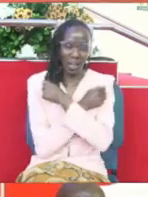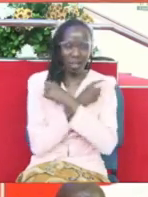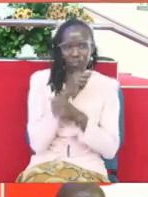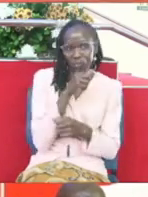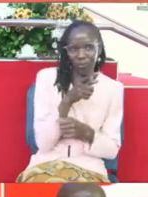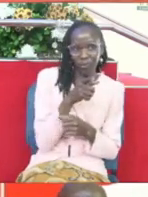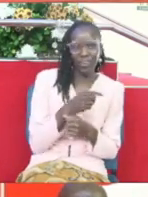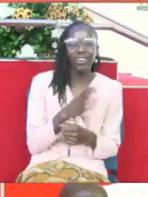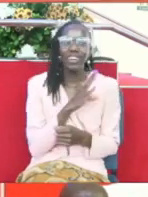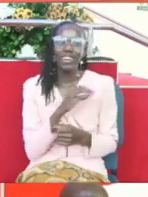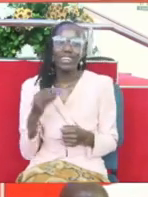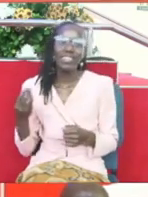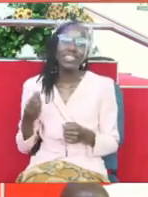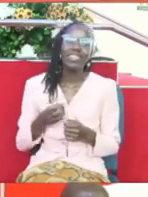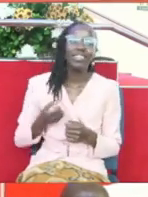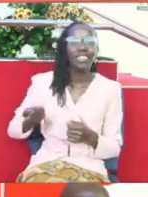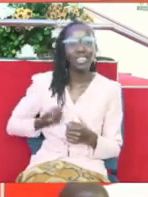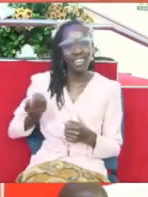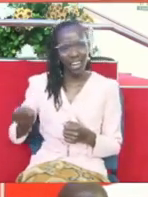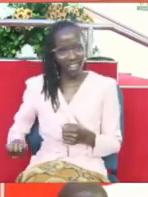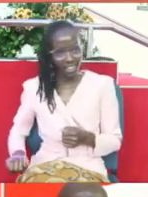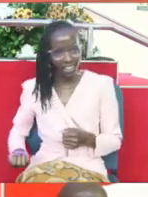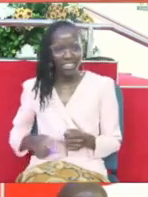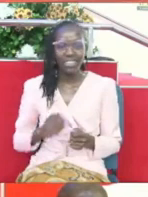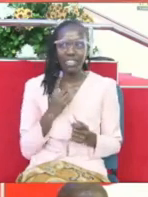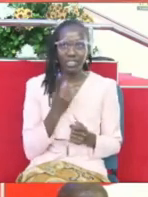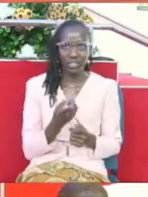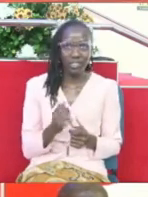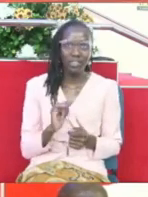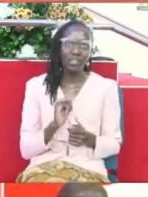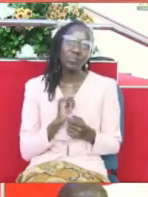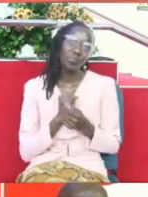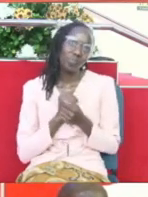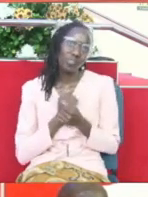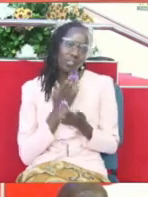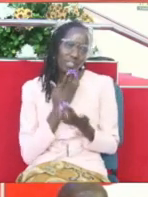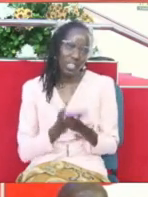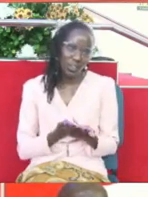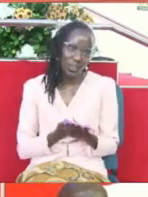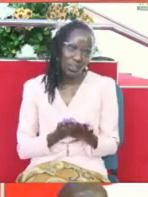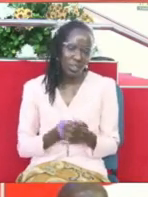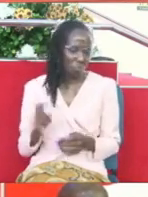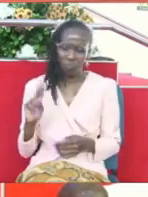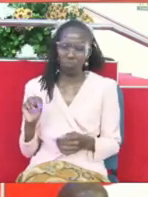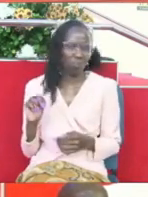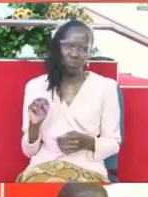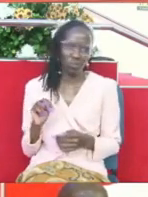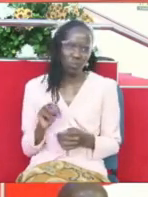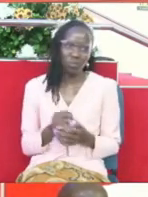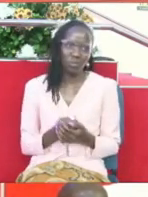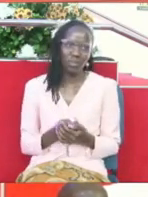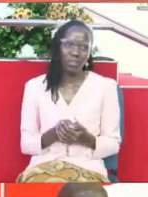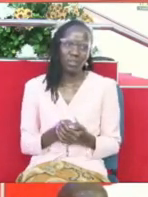Bwana asifiwe. And then the guy says si twende kwangu. Immediately. That doesn't happen, does it?